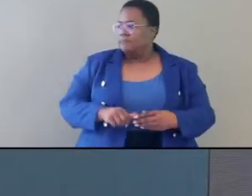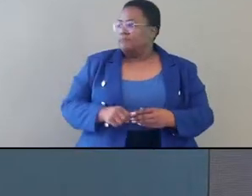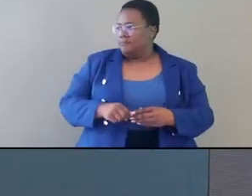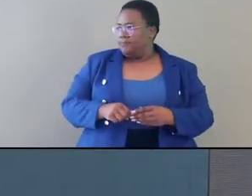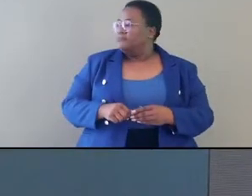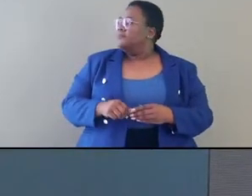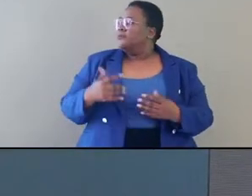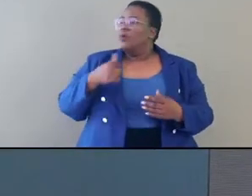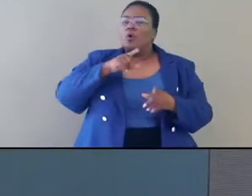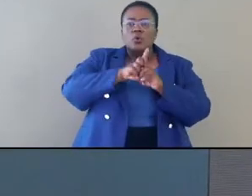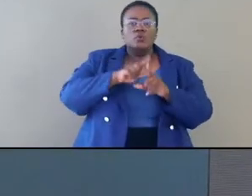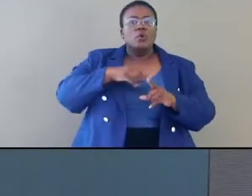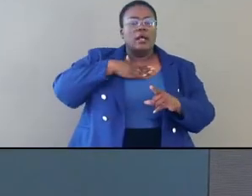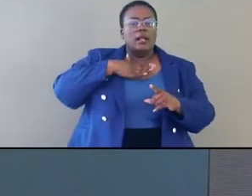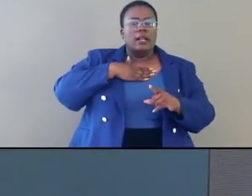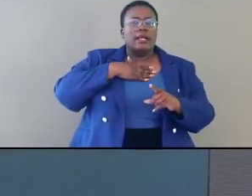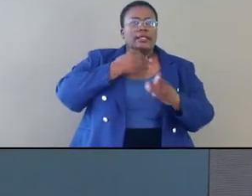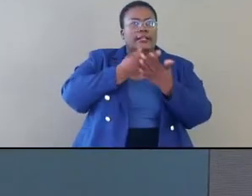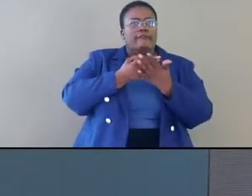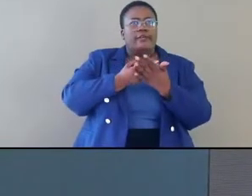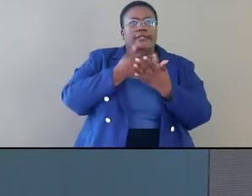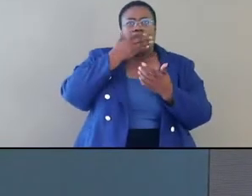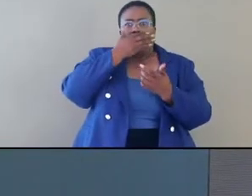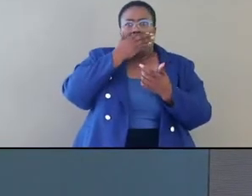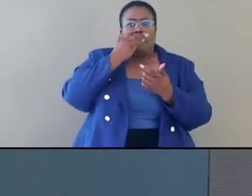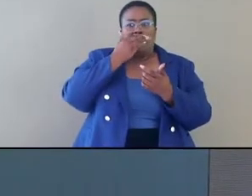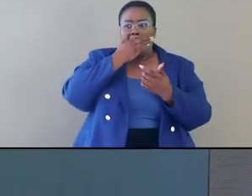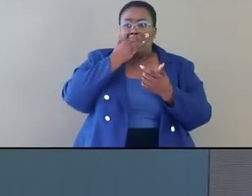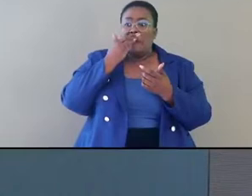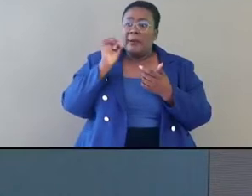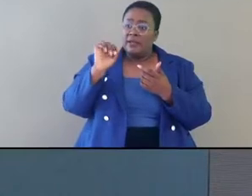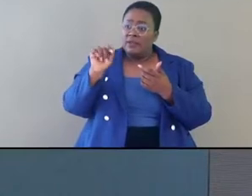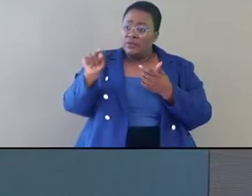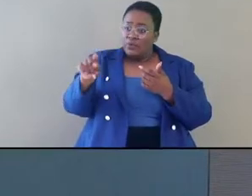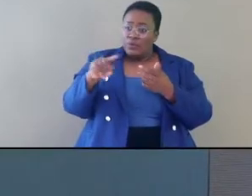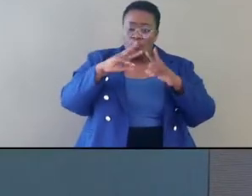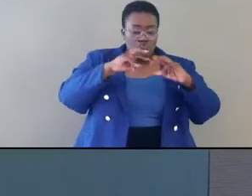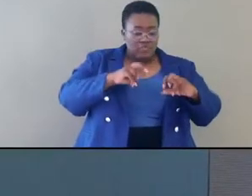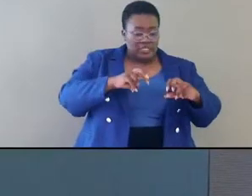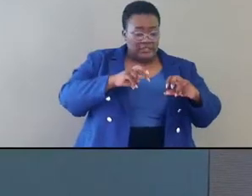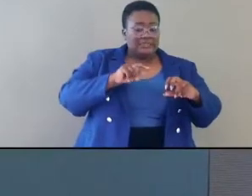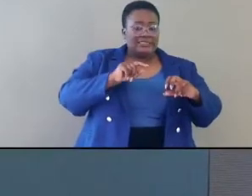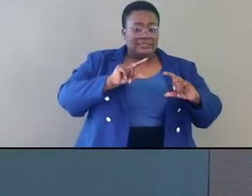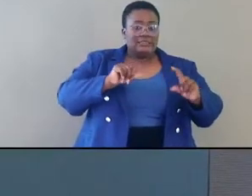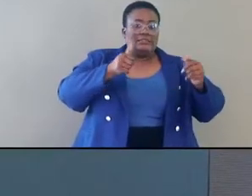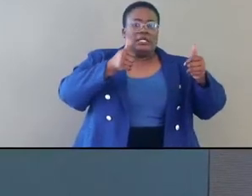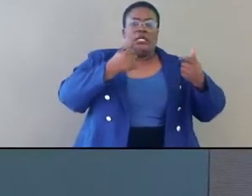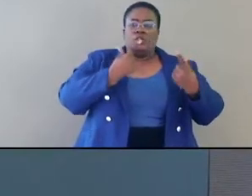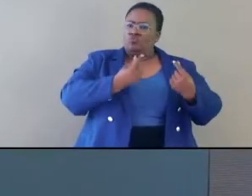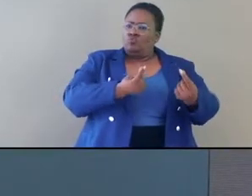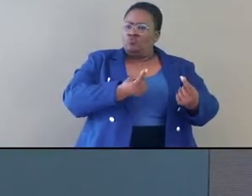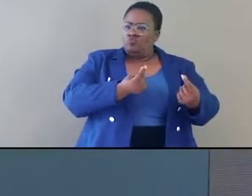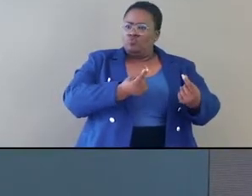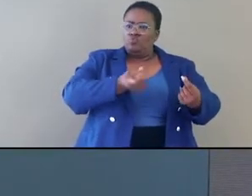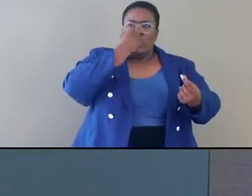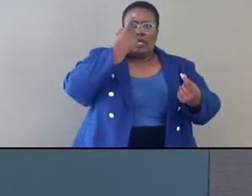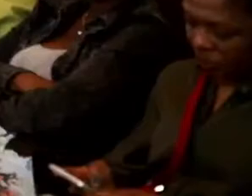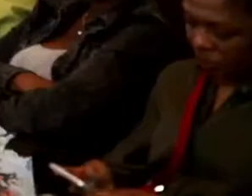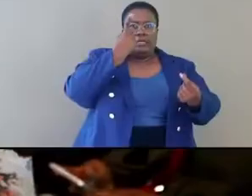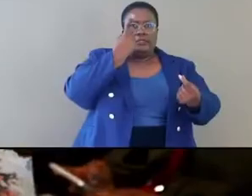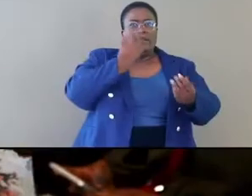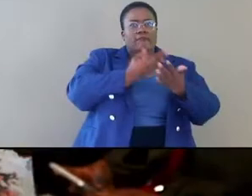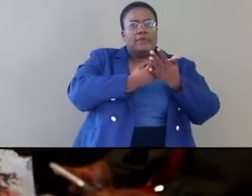you did your research you understand what the facts